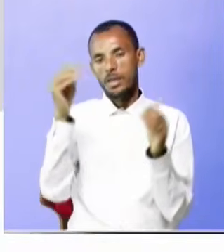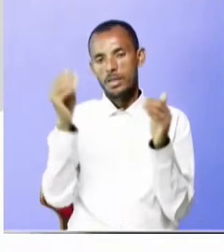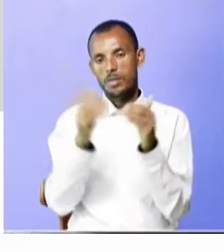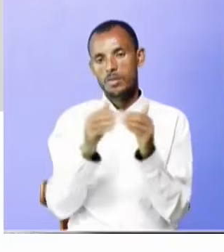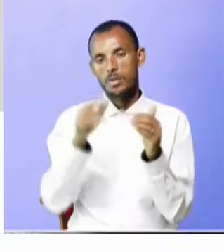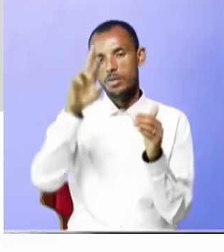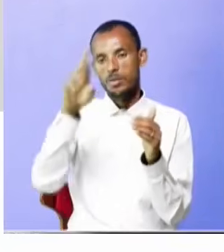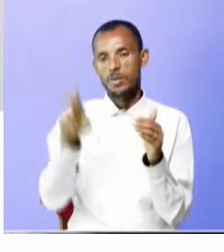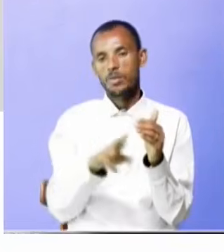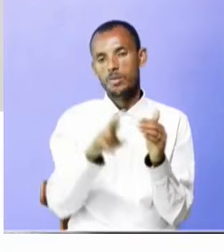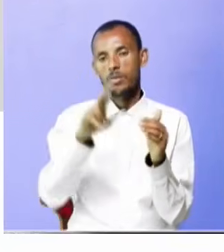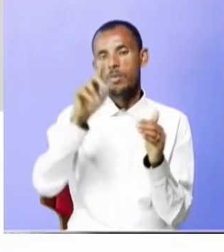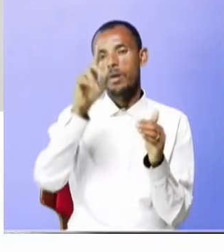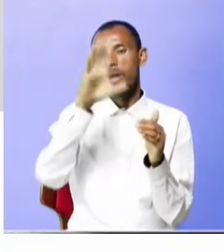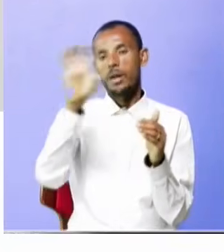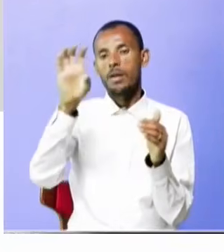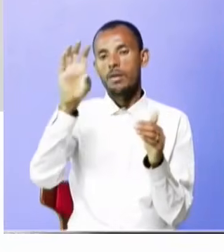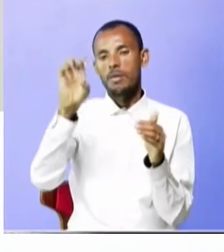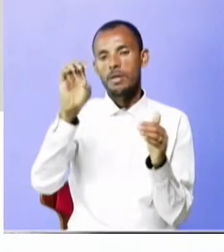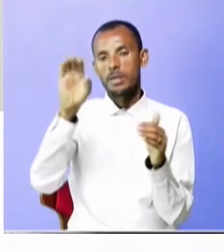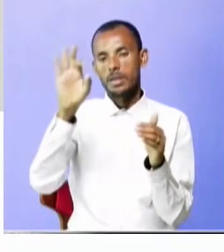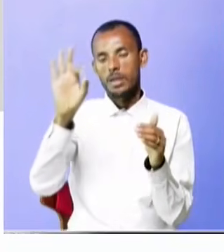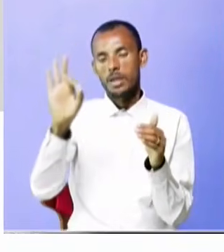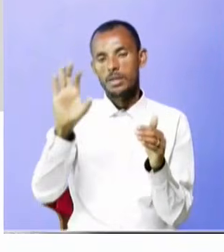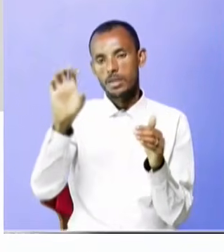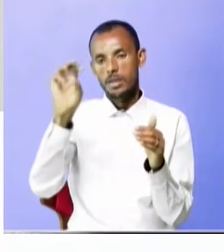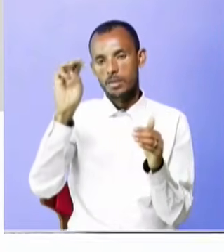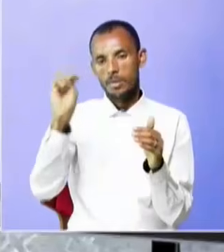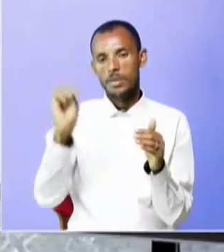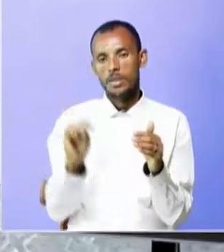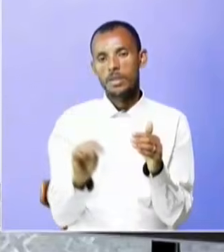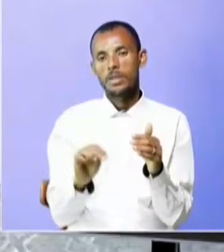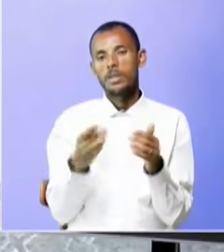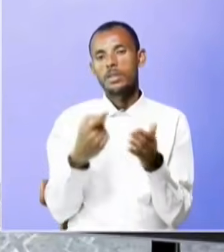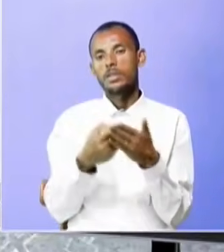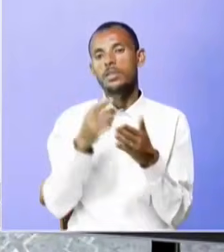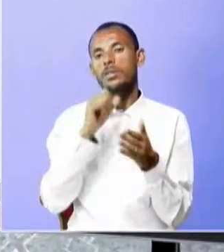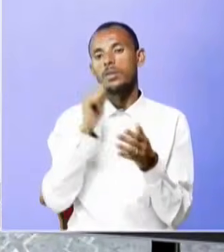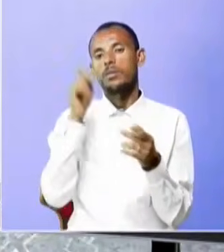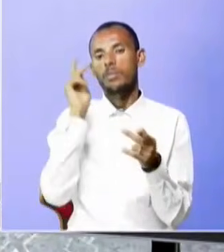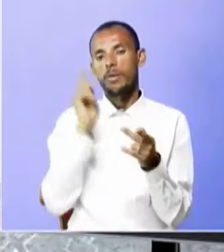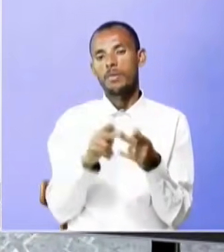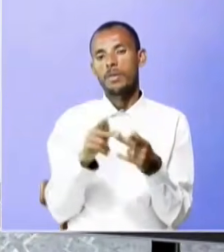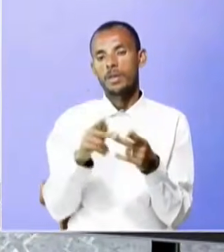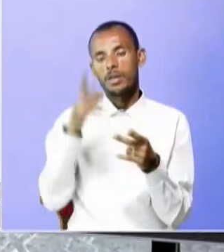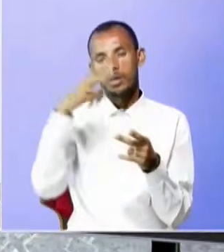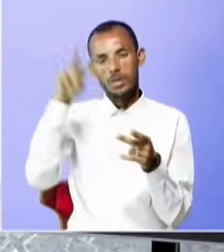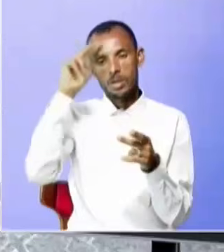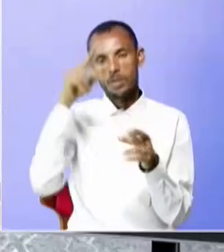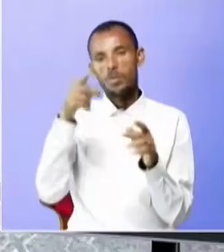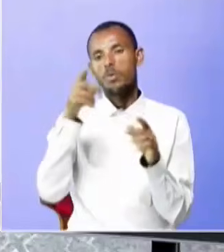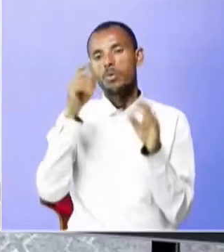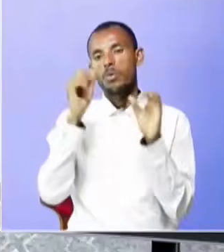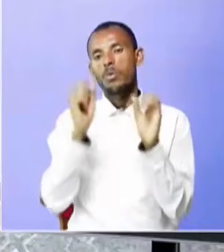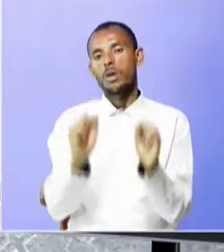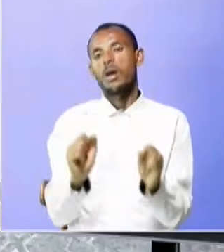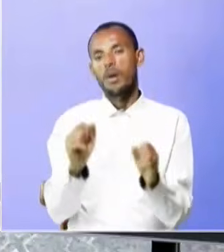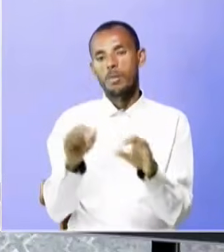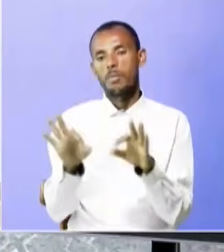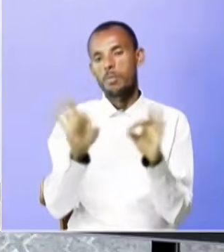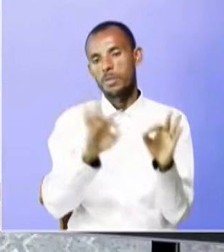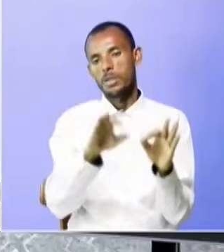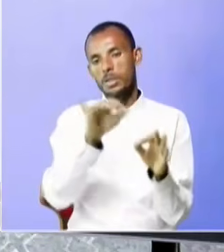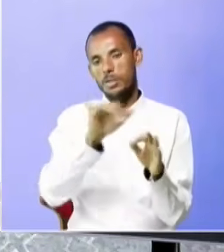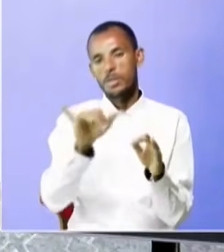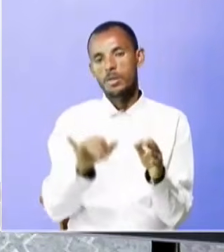of 149 centimeter. This is not a perfect square, so you can put as it is, or